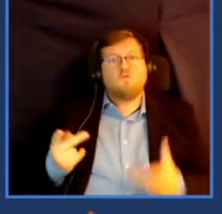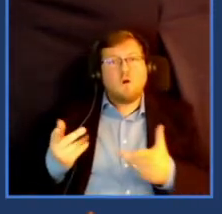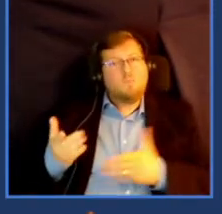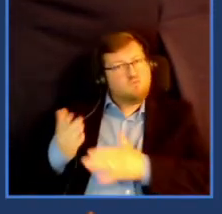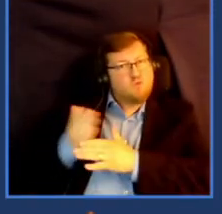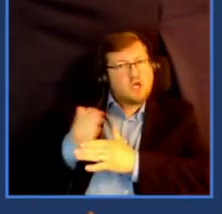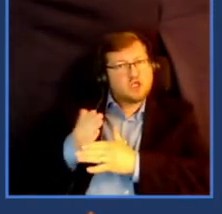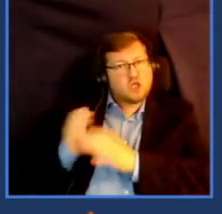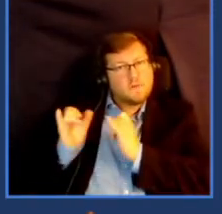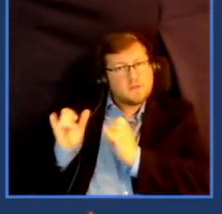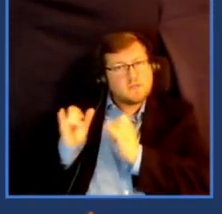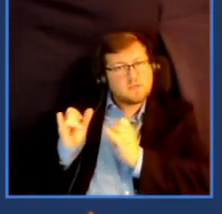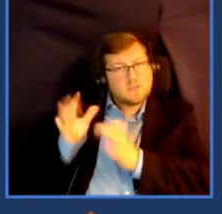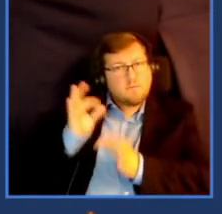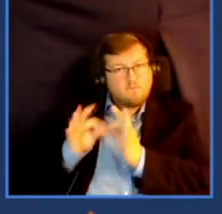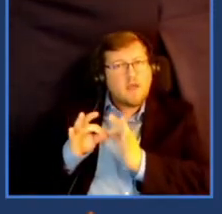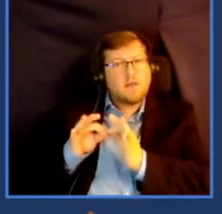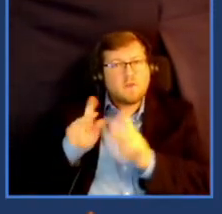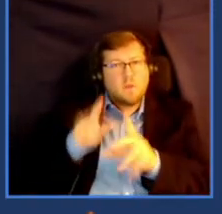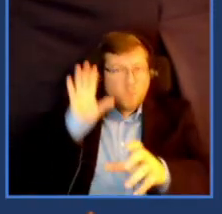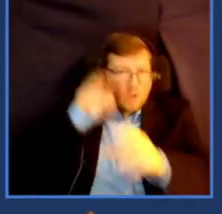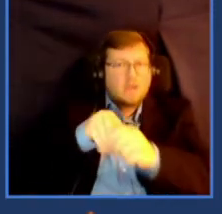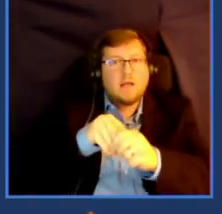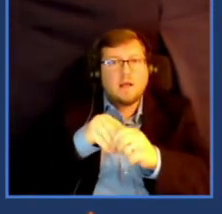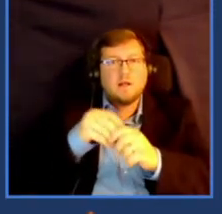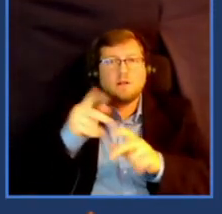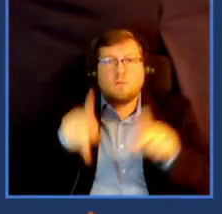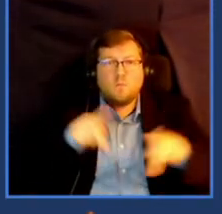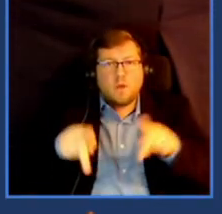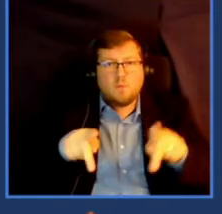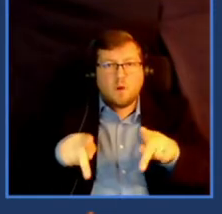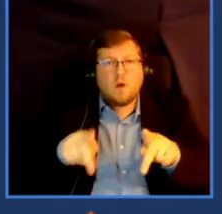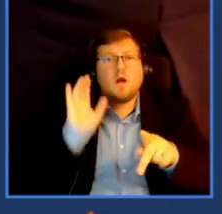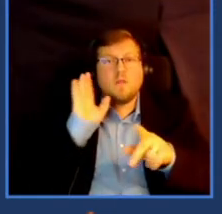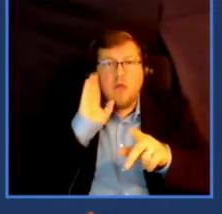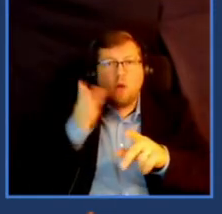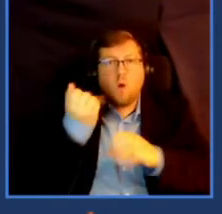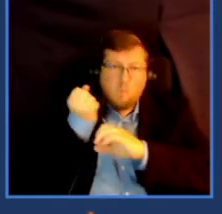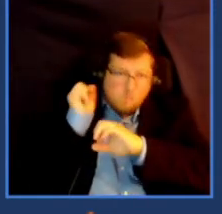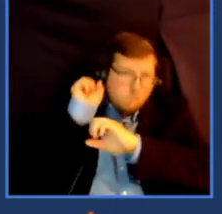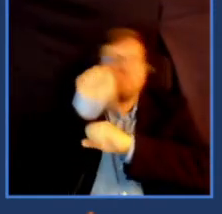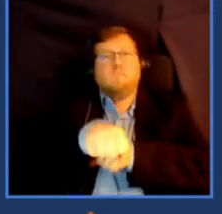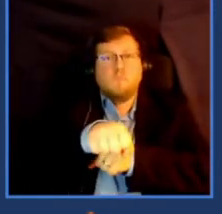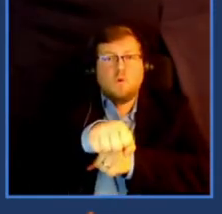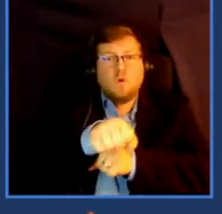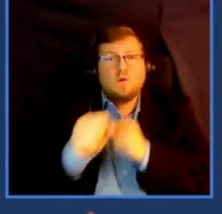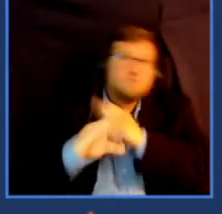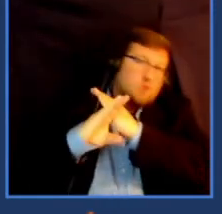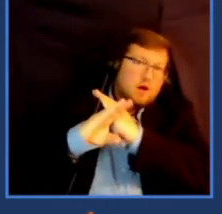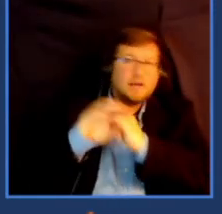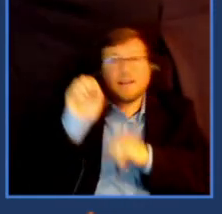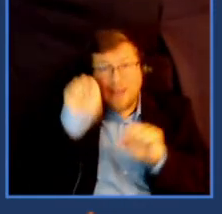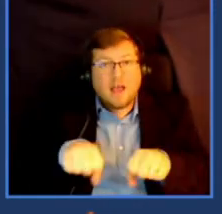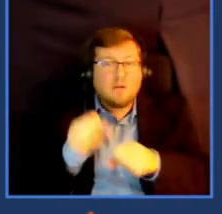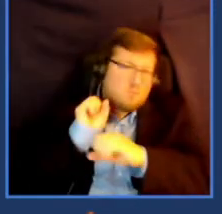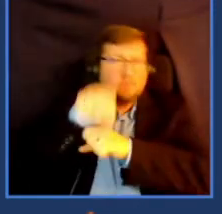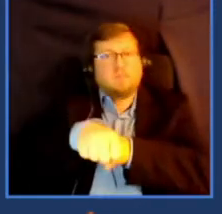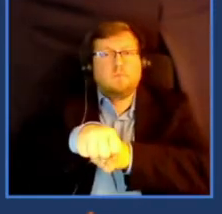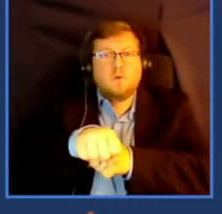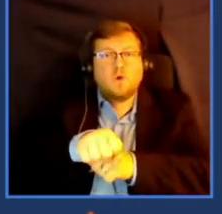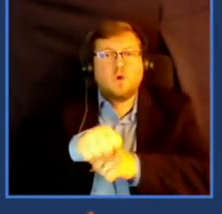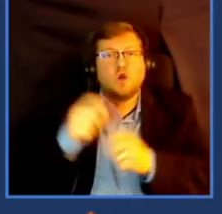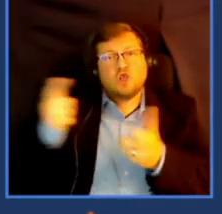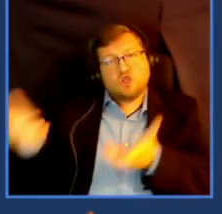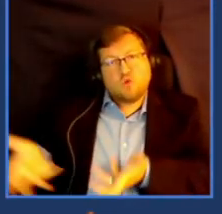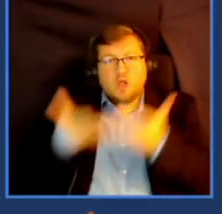in this country, a faith that enables us to overcome adversity, to lift each other up, to be a beacon of light